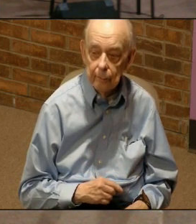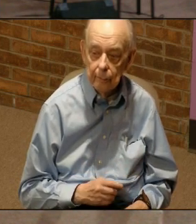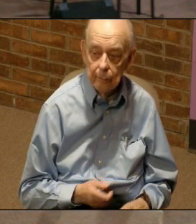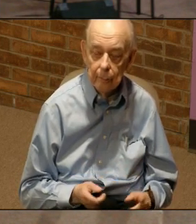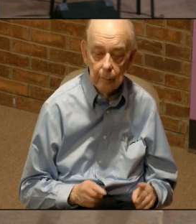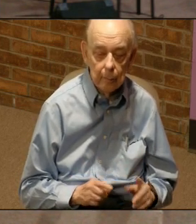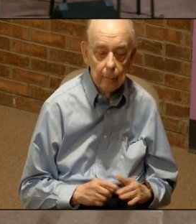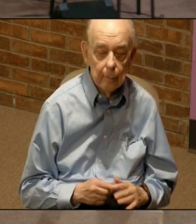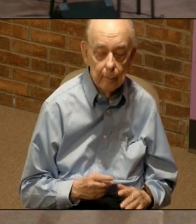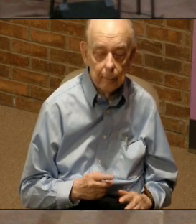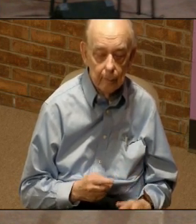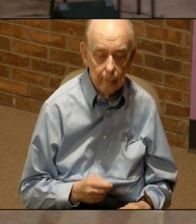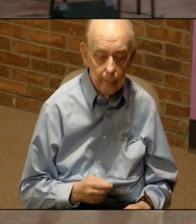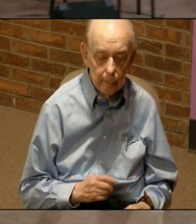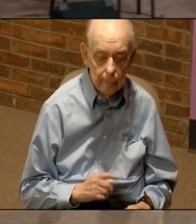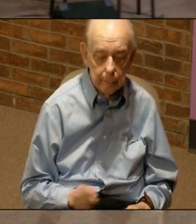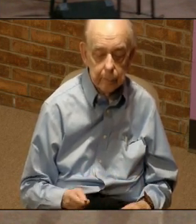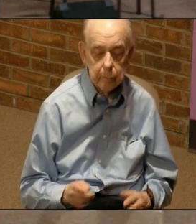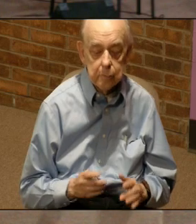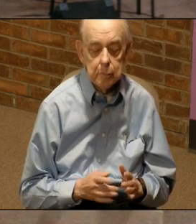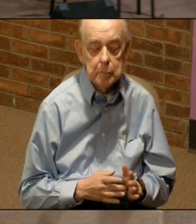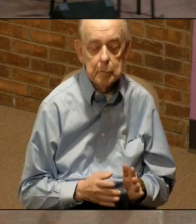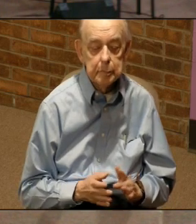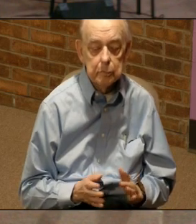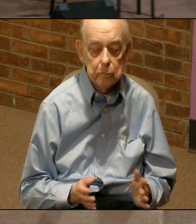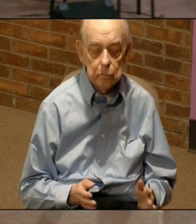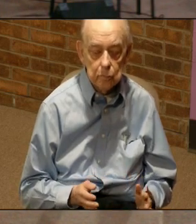So when we begin to come to Jesus,